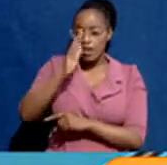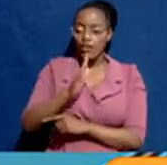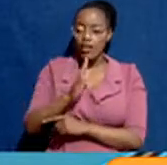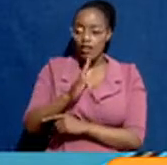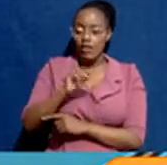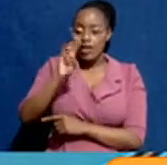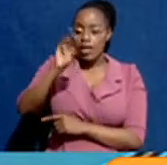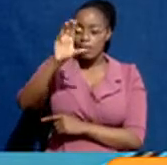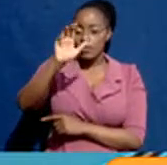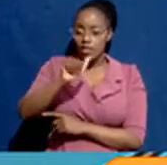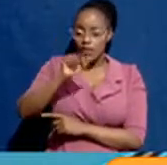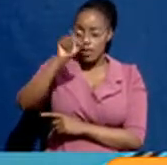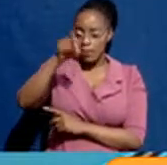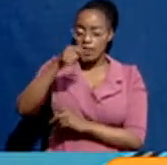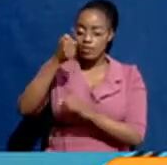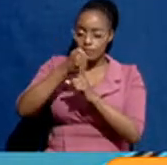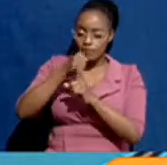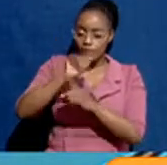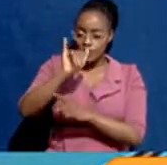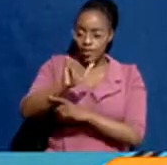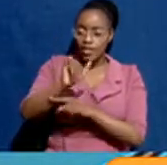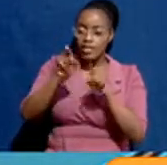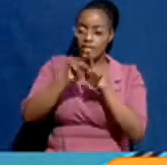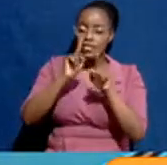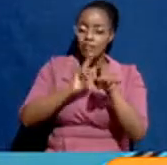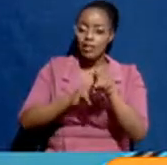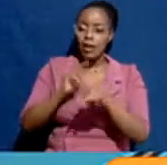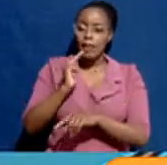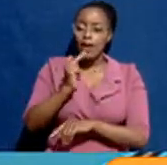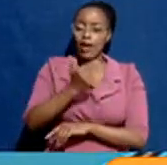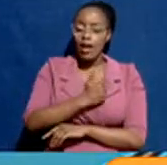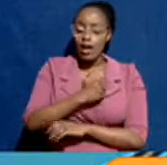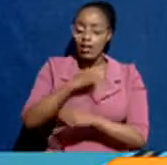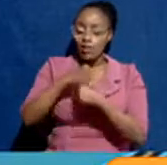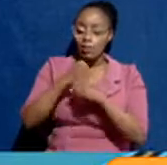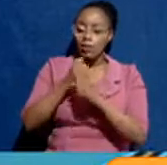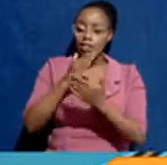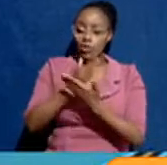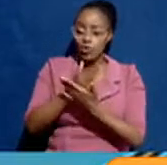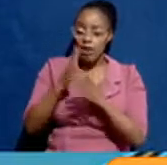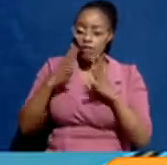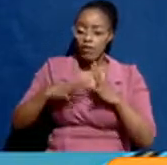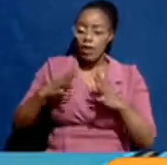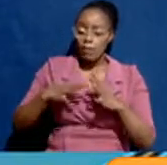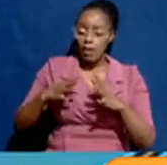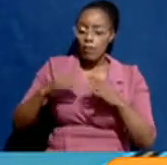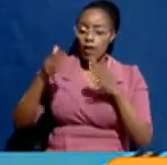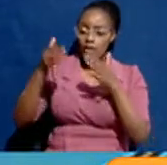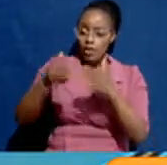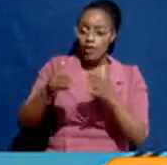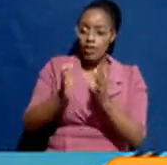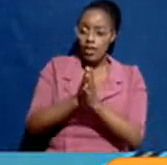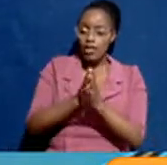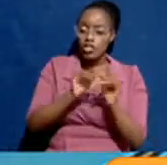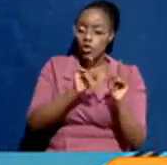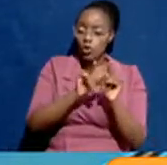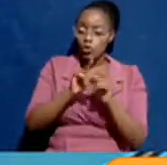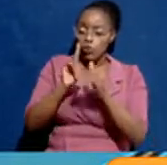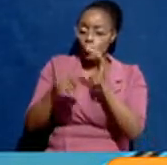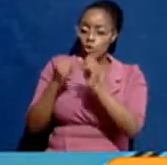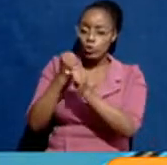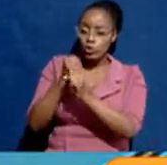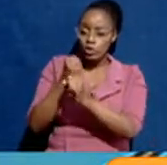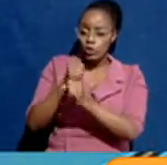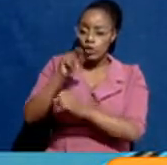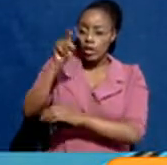The MCAs have to champion that, even as we ensure that people are represented, we oversight what we do,